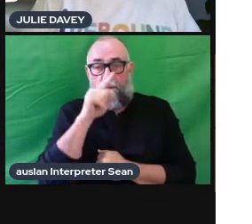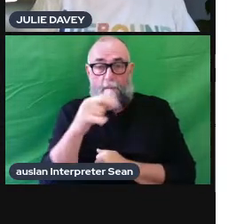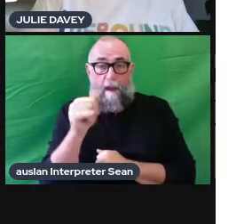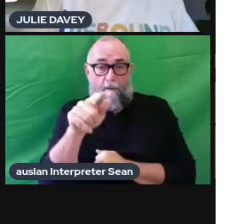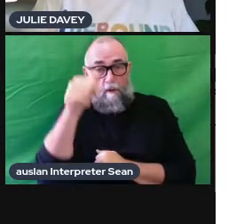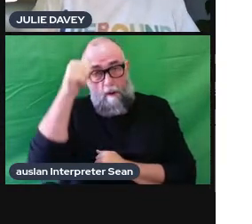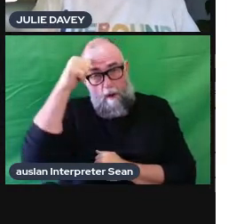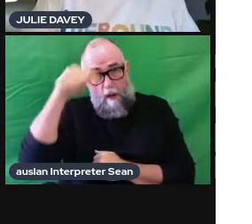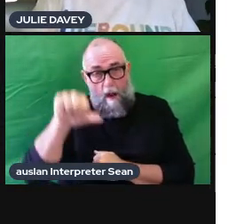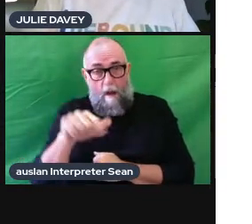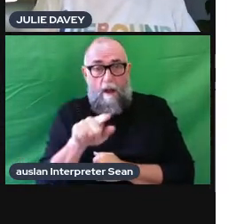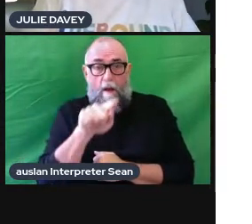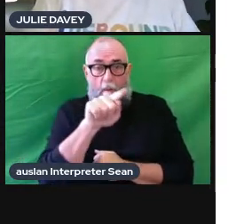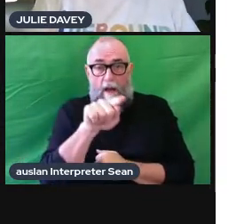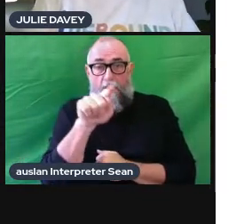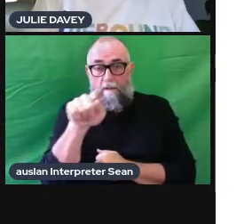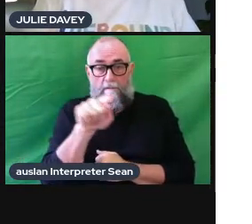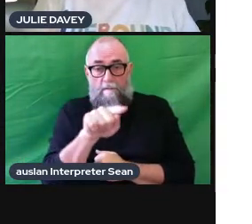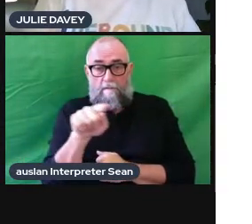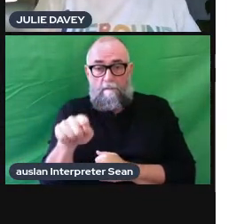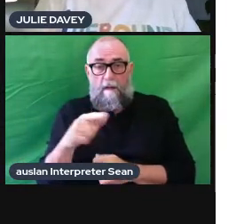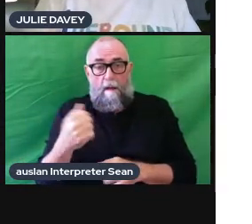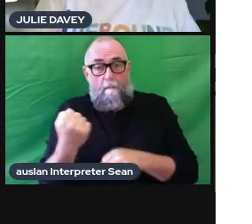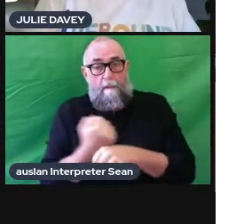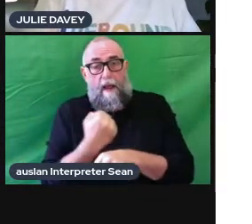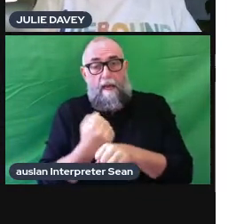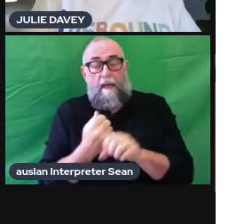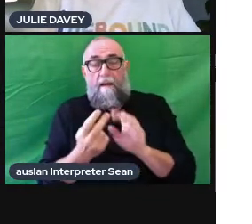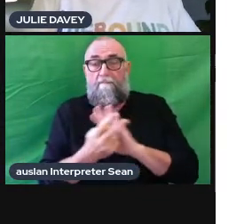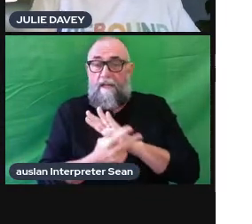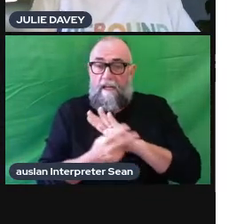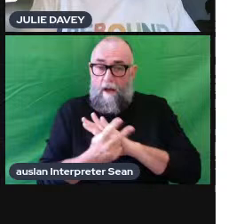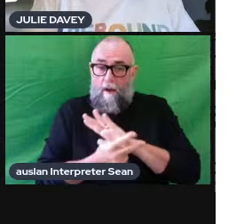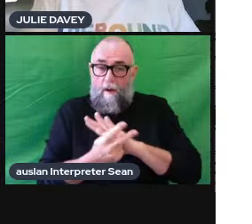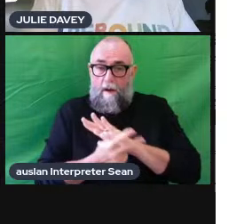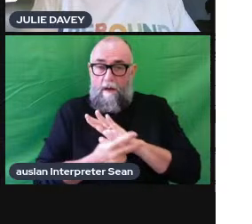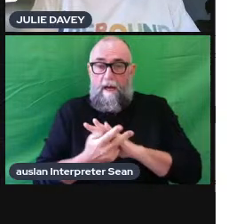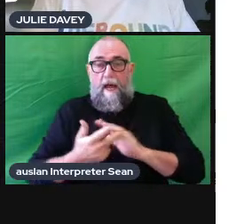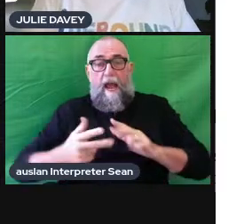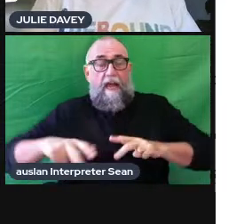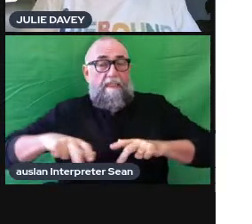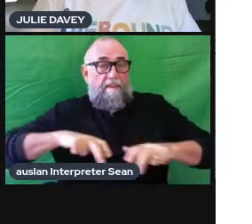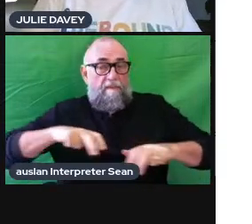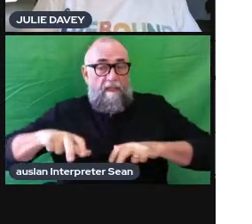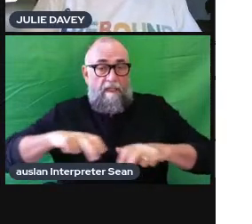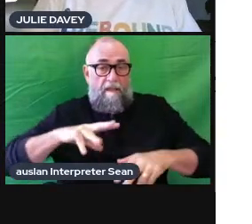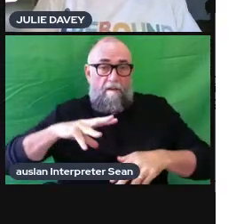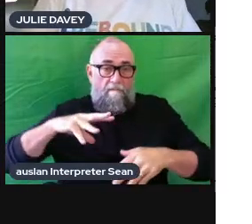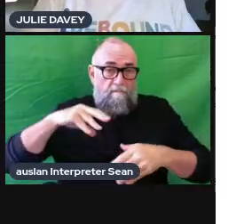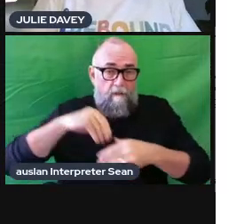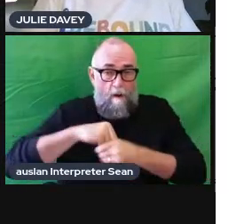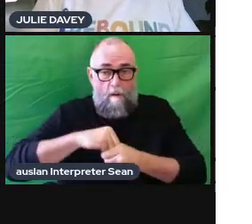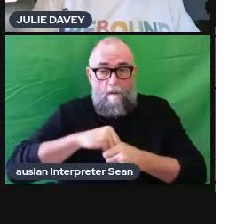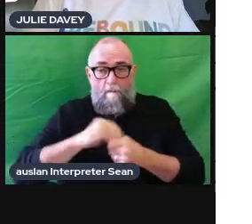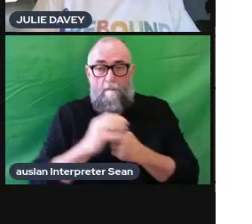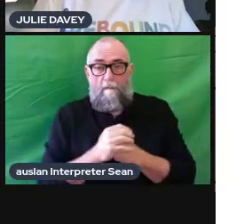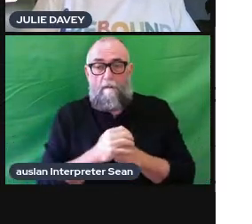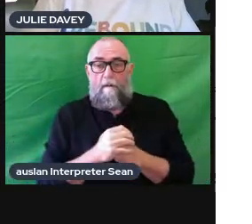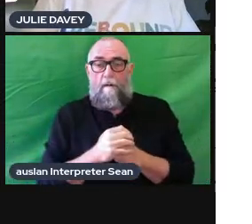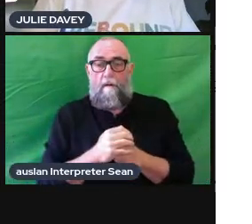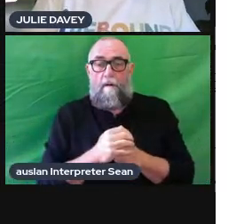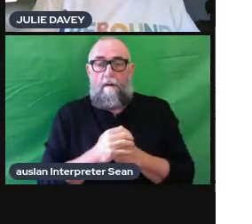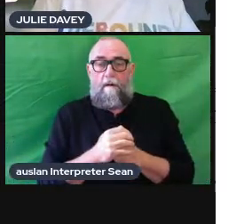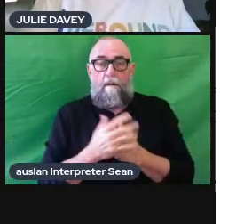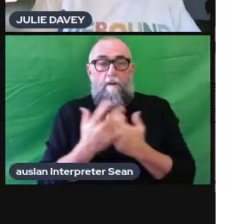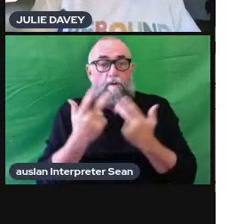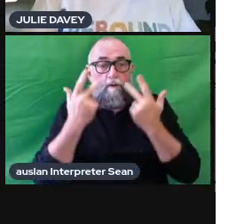have contributed to videos, exercise videos, activity videos, and to actually